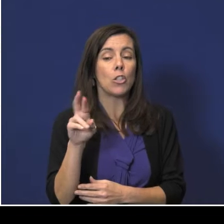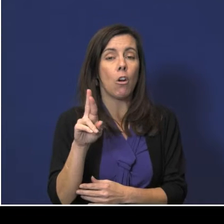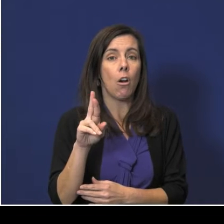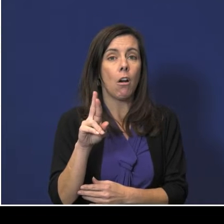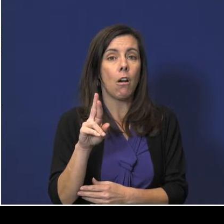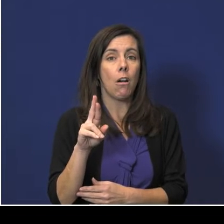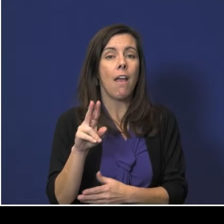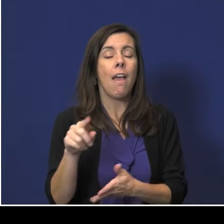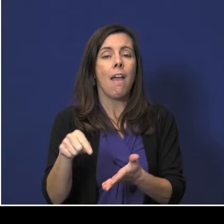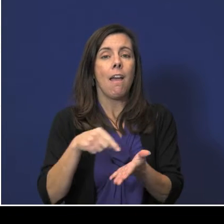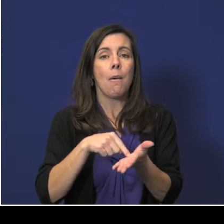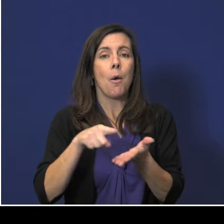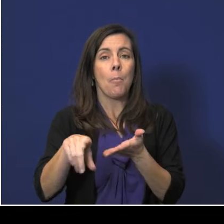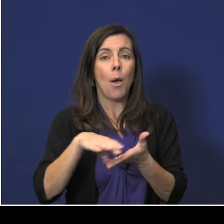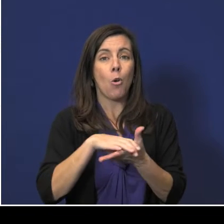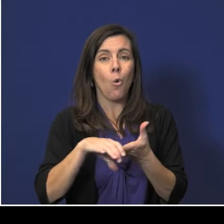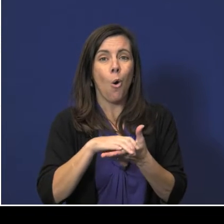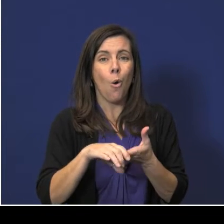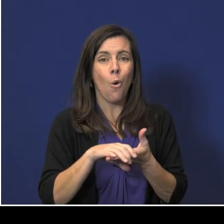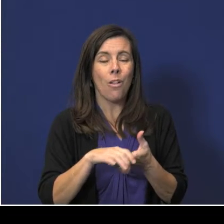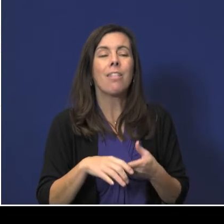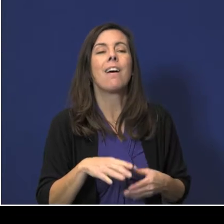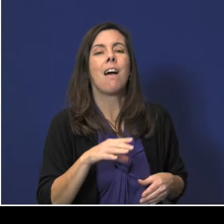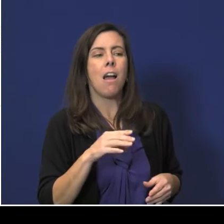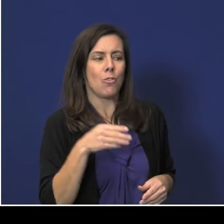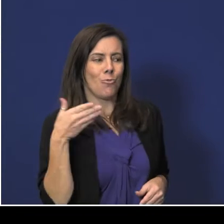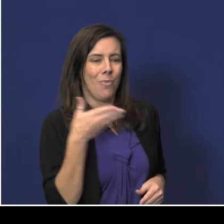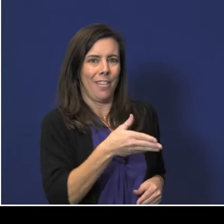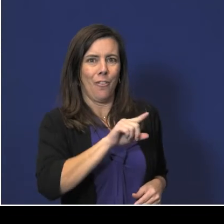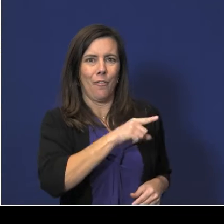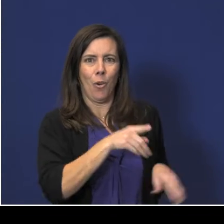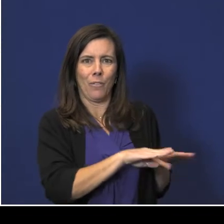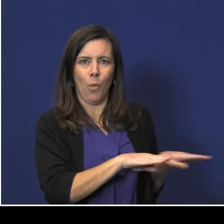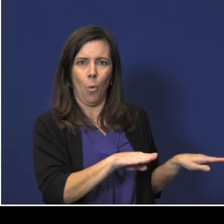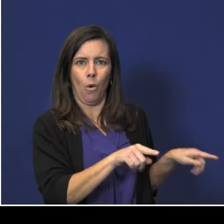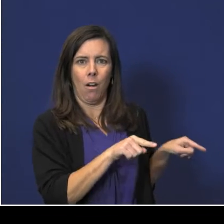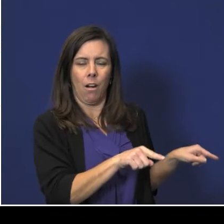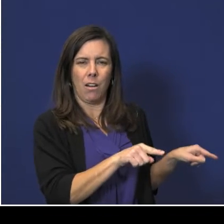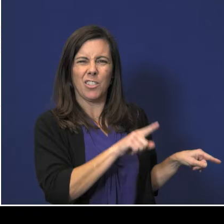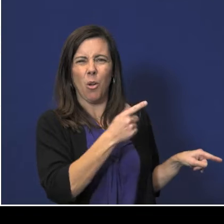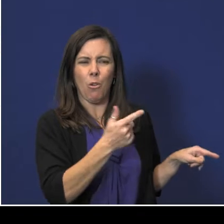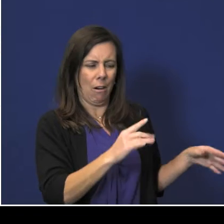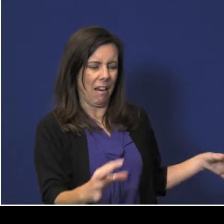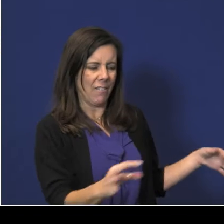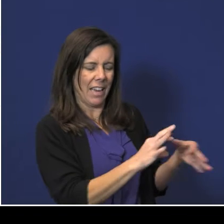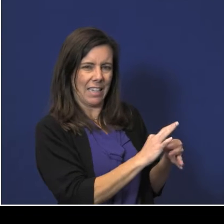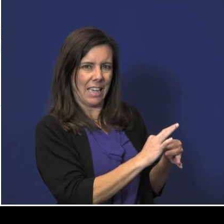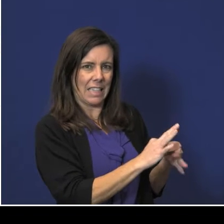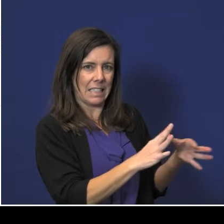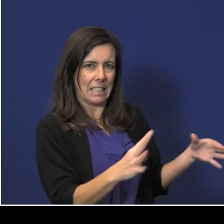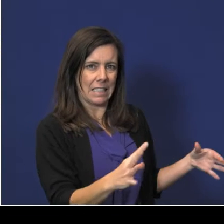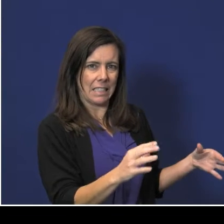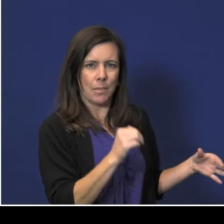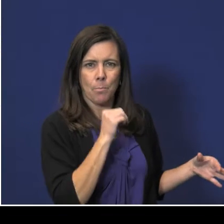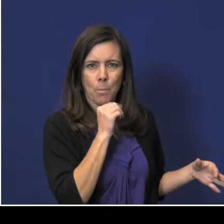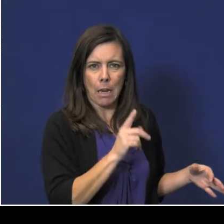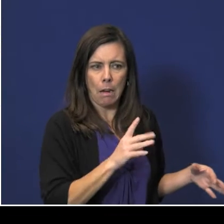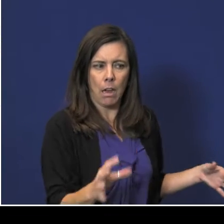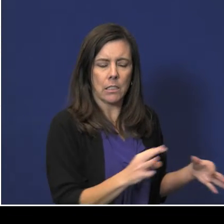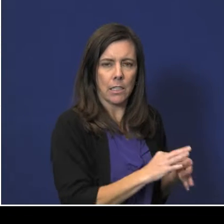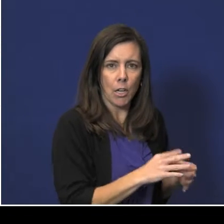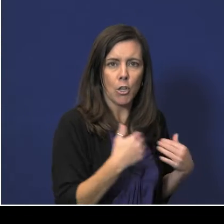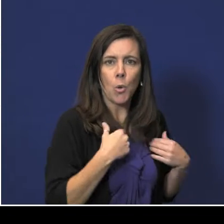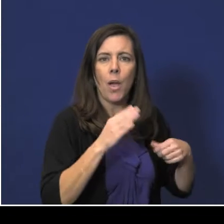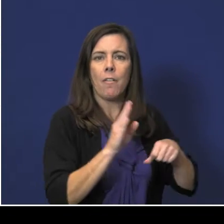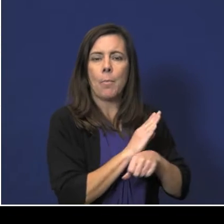on the first level, and then directly connected. So it's almost the same departments, but just kind of the secondary portion of the same departments. You have business and finance